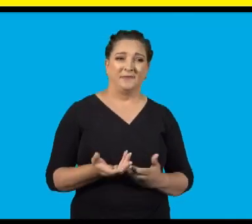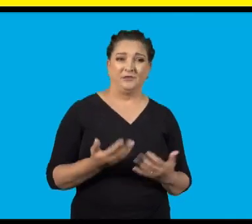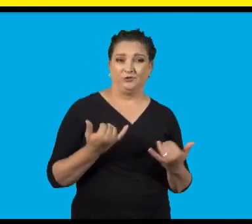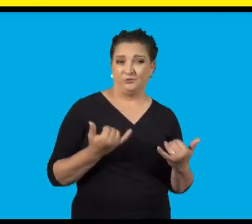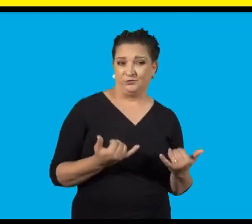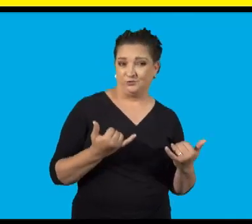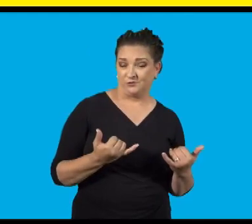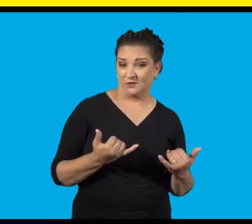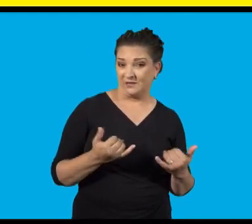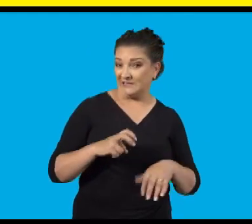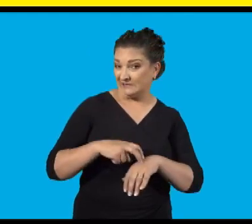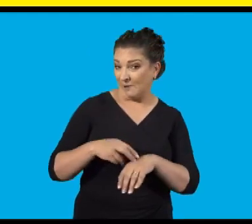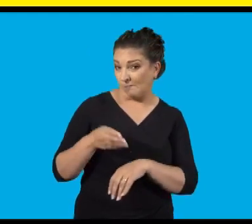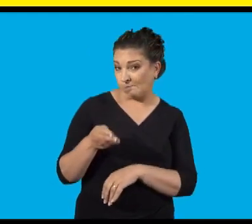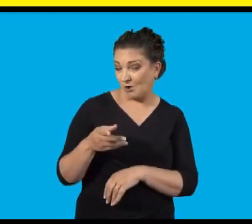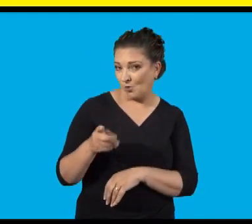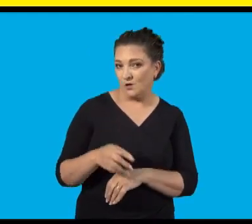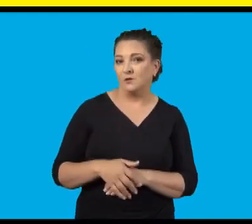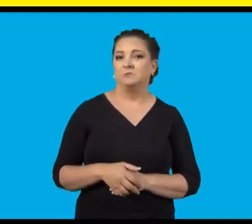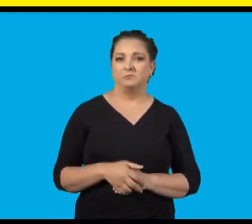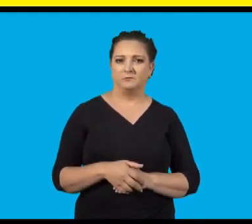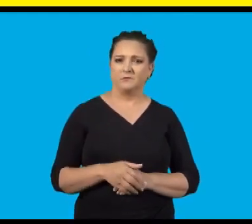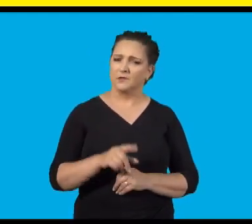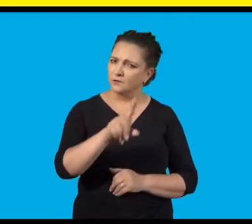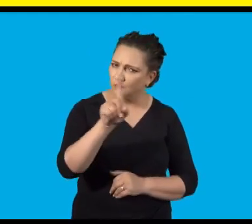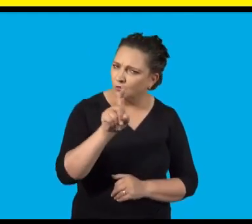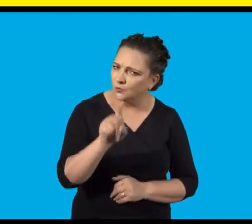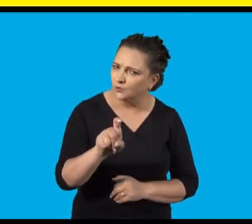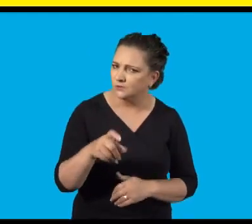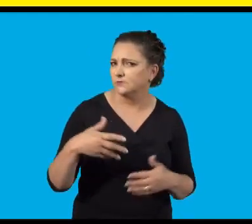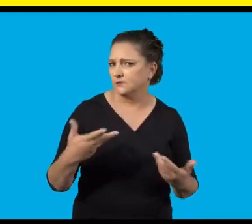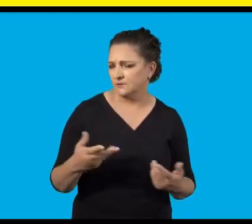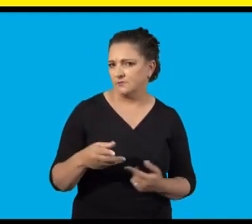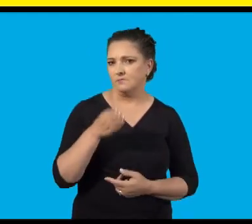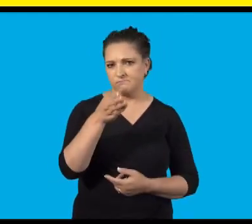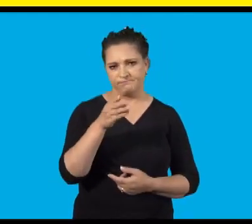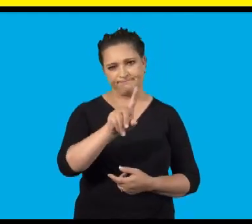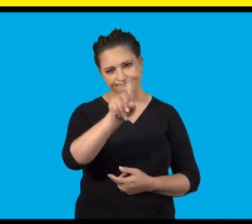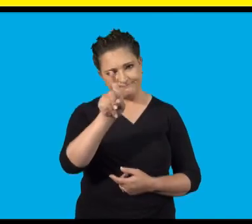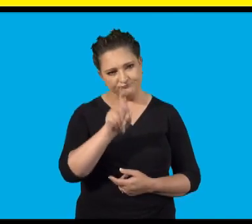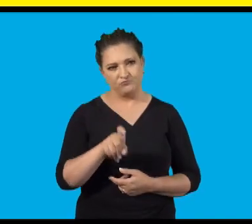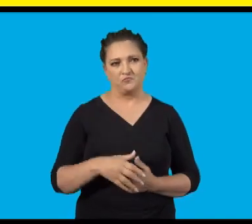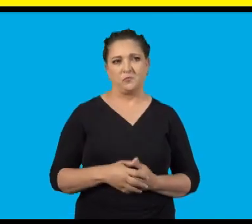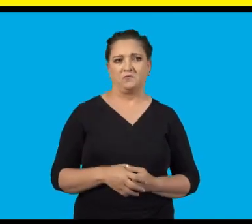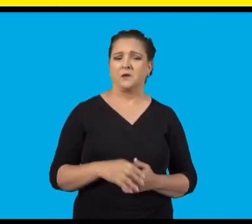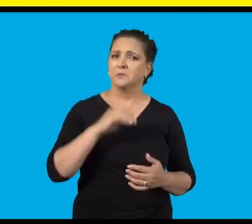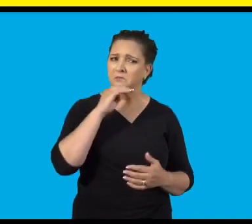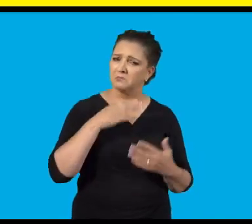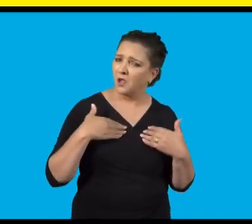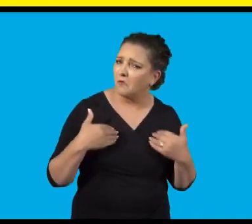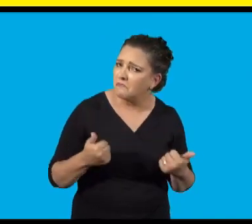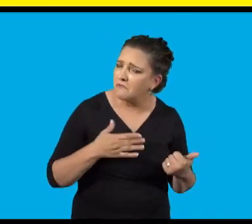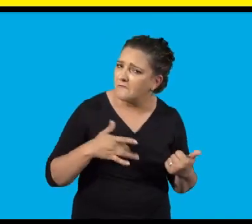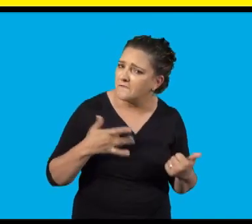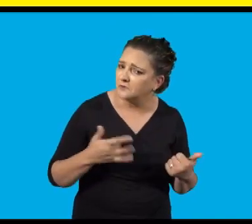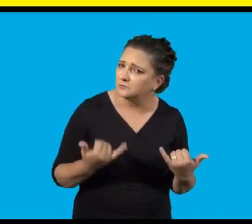response, after the word today, we have to complete it with a question mark, all right? To indicate that we